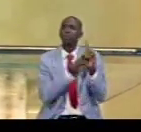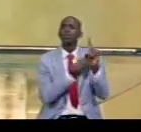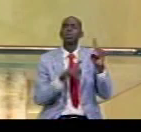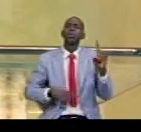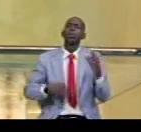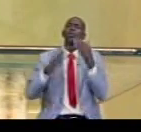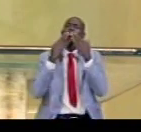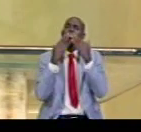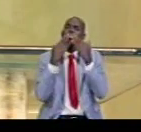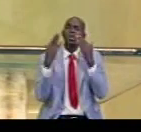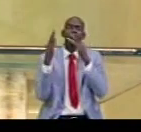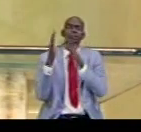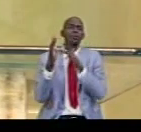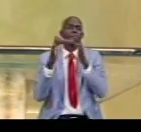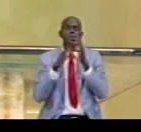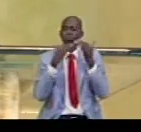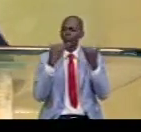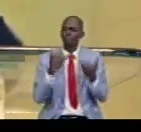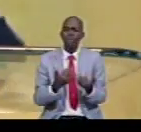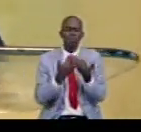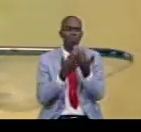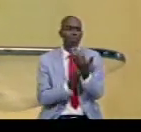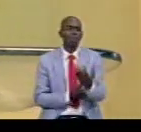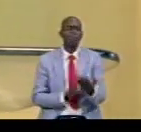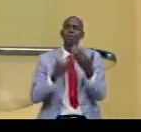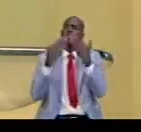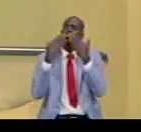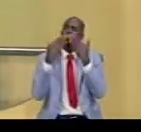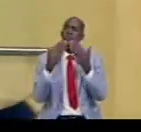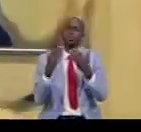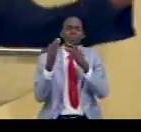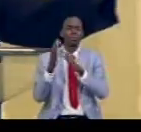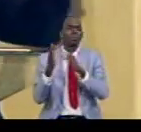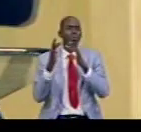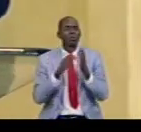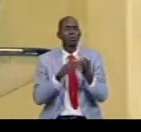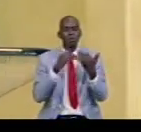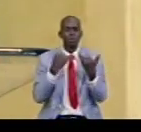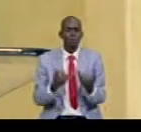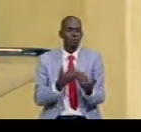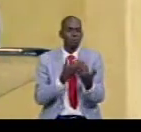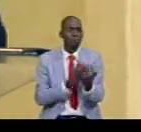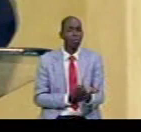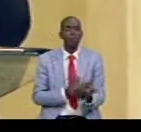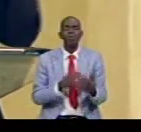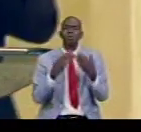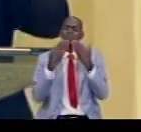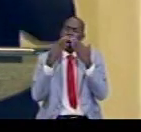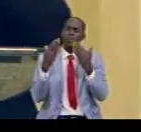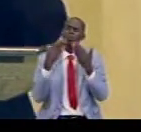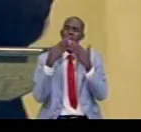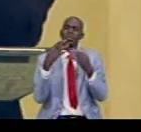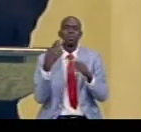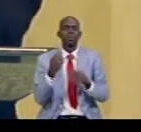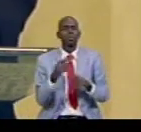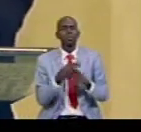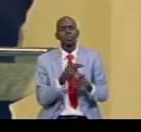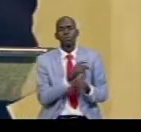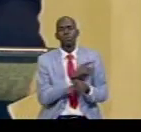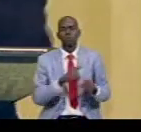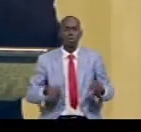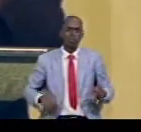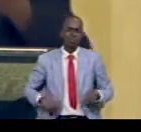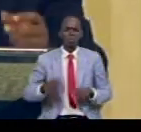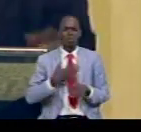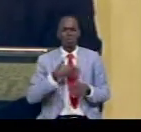that sacrifice for me. I am grateful. I am grateful. Are you not grateful? My sister, open your mouth and pray. Brothers, open your mouth